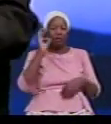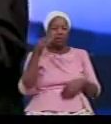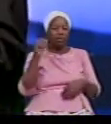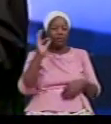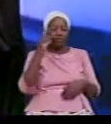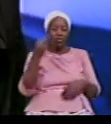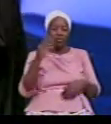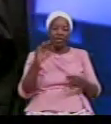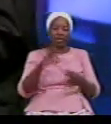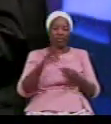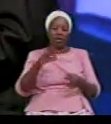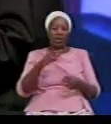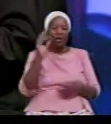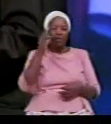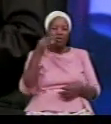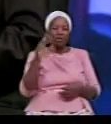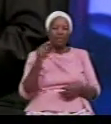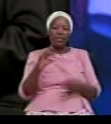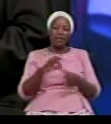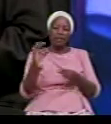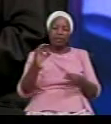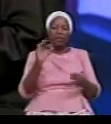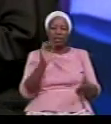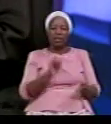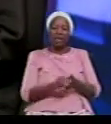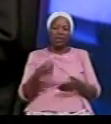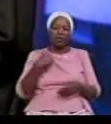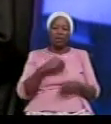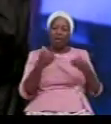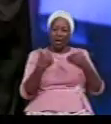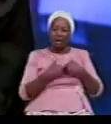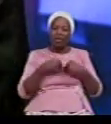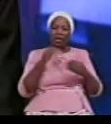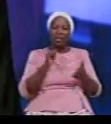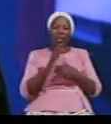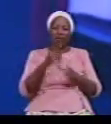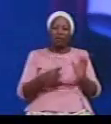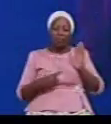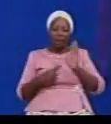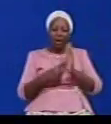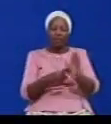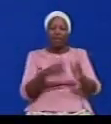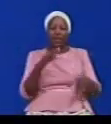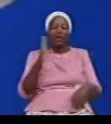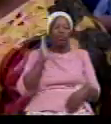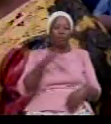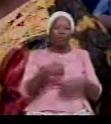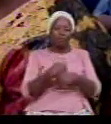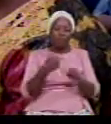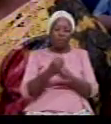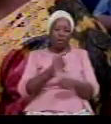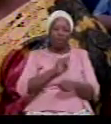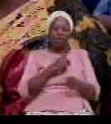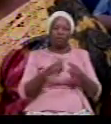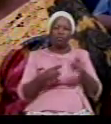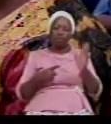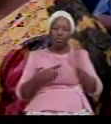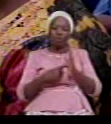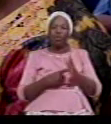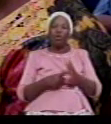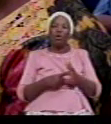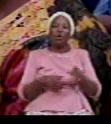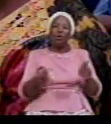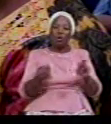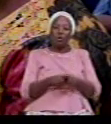Spirit. And the fruit of the Spirit that we have, that will manifest, will make us to also show forth